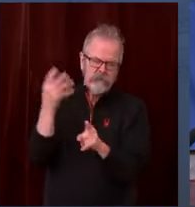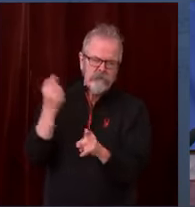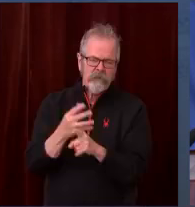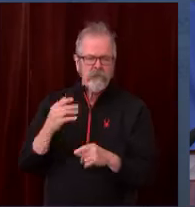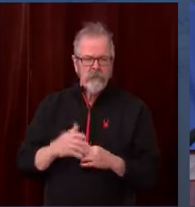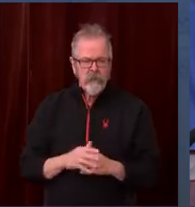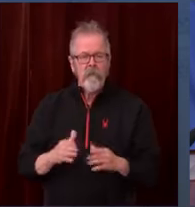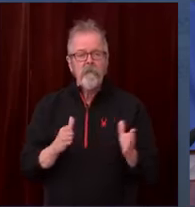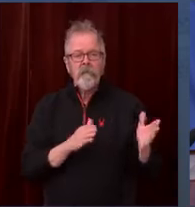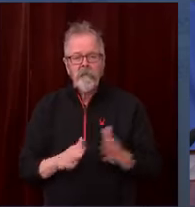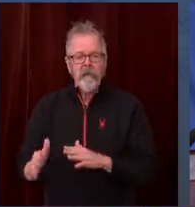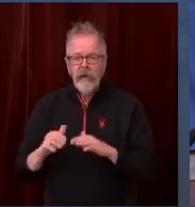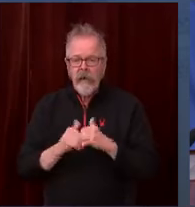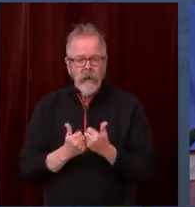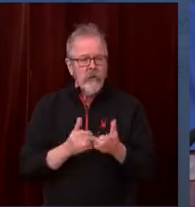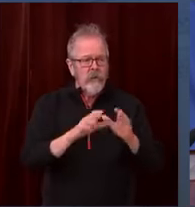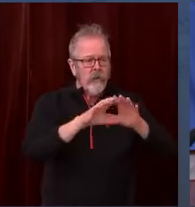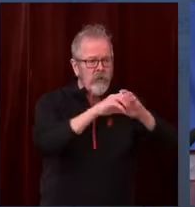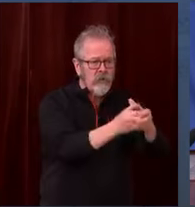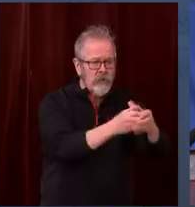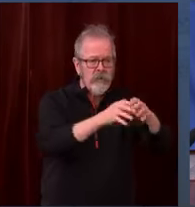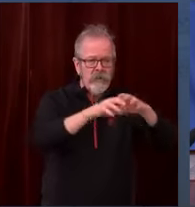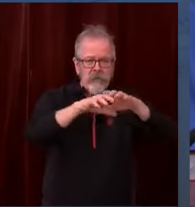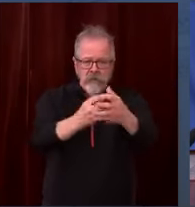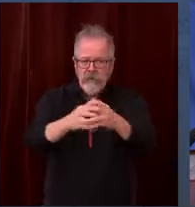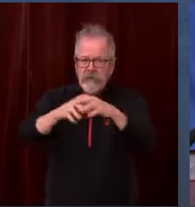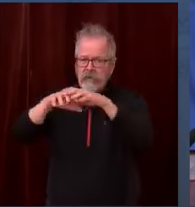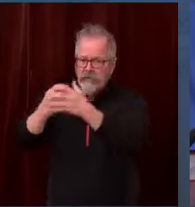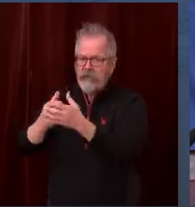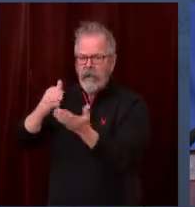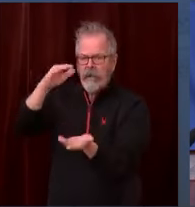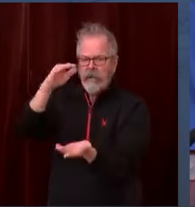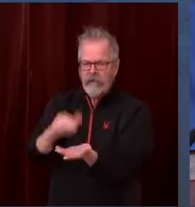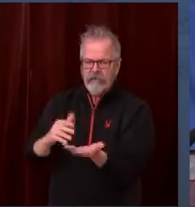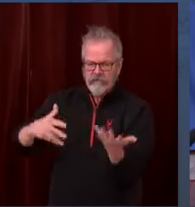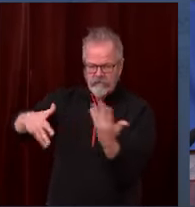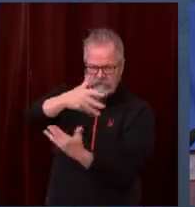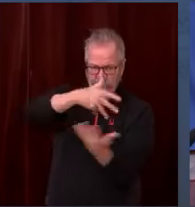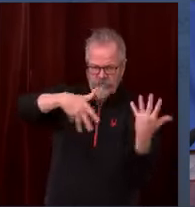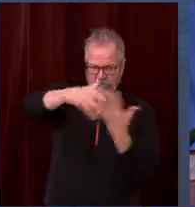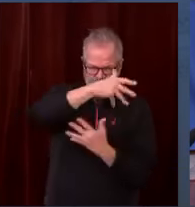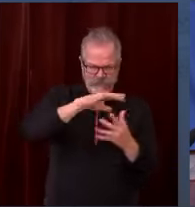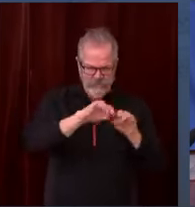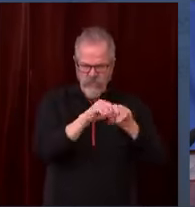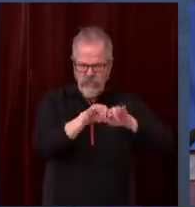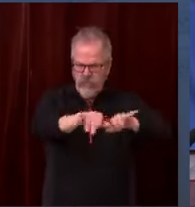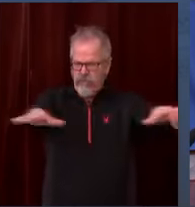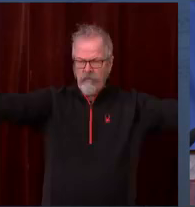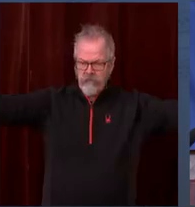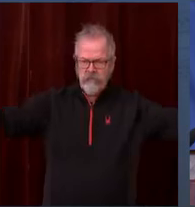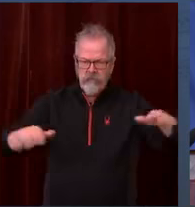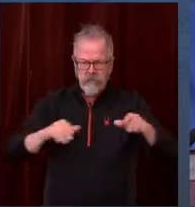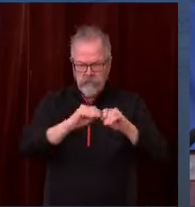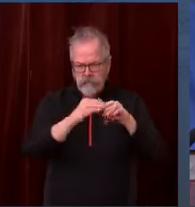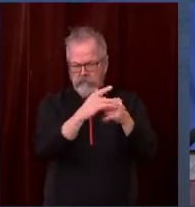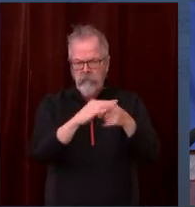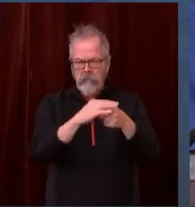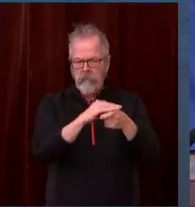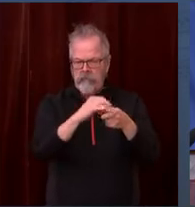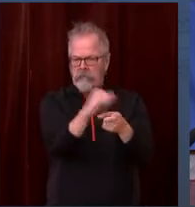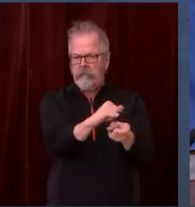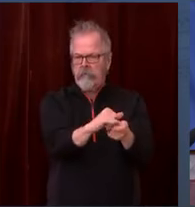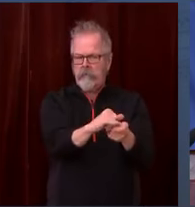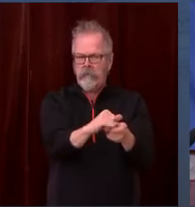people that you're exposed to. They have an extensive screening process to screen employees so that they don't